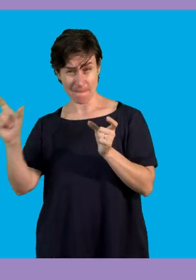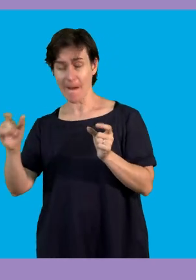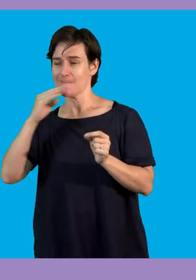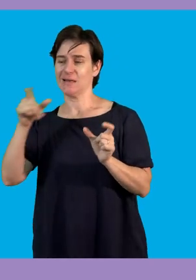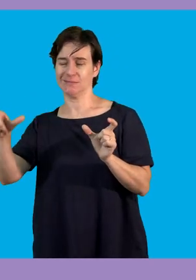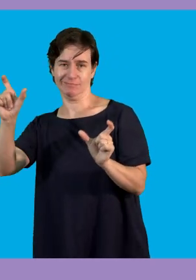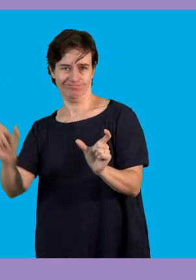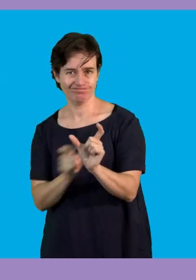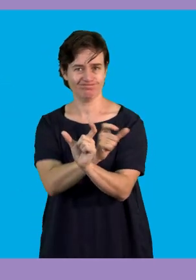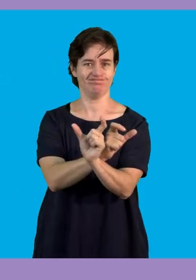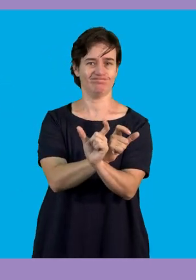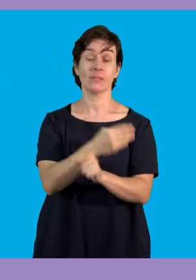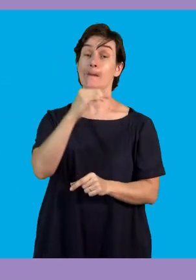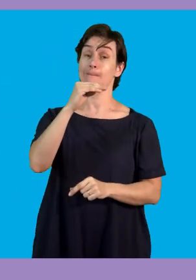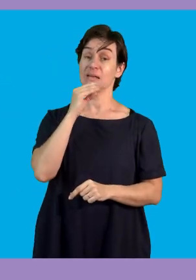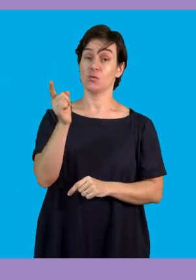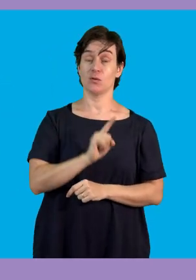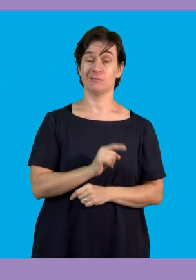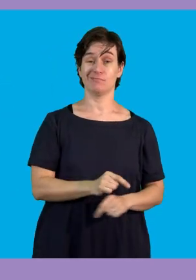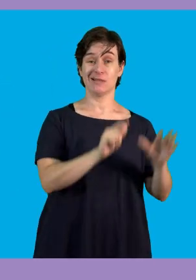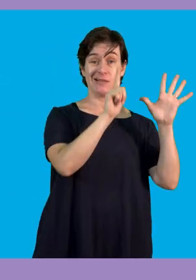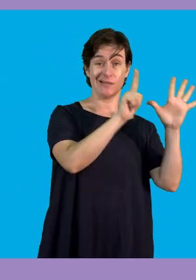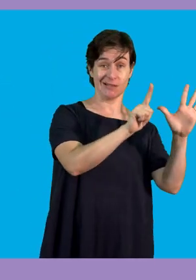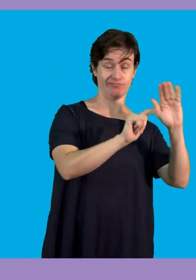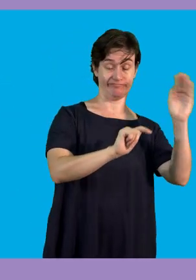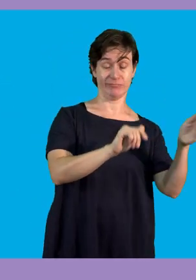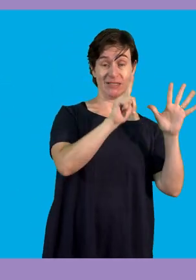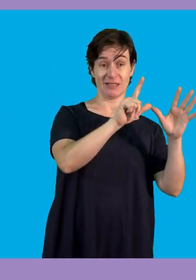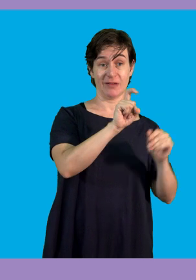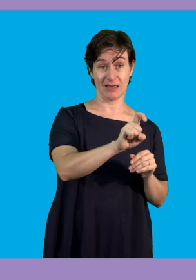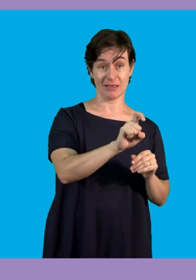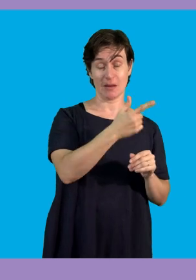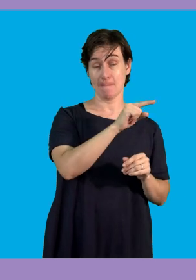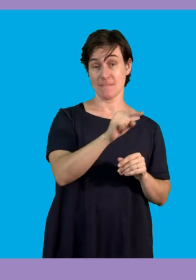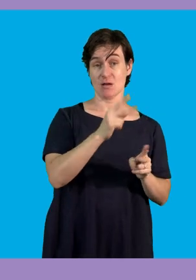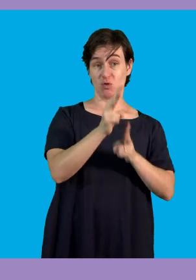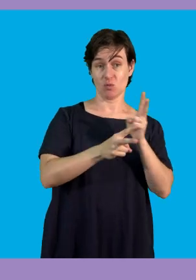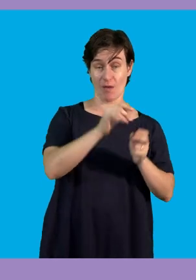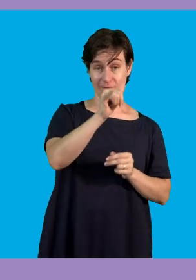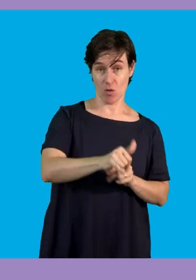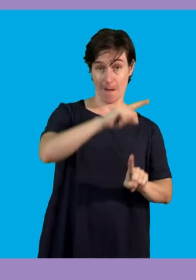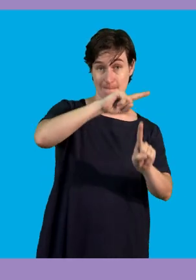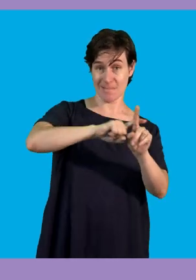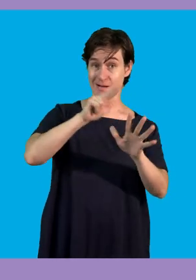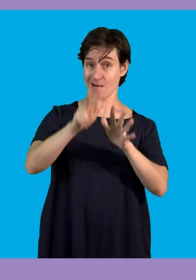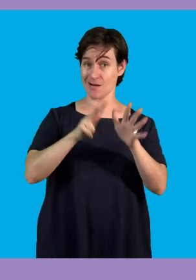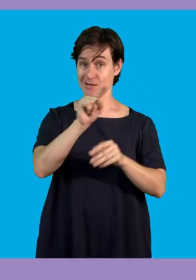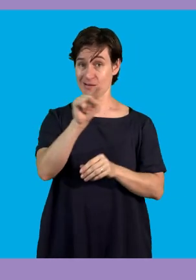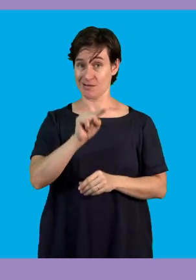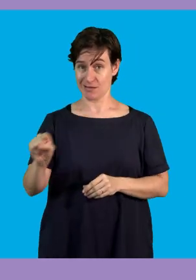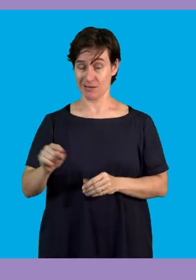would be 7x minus 12y plus